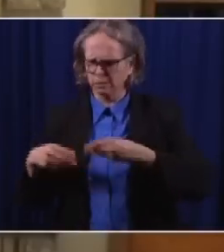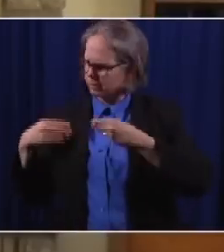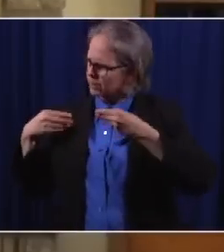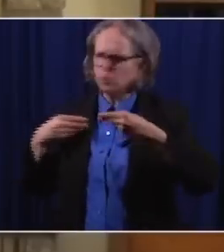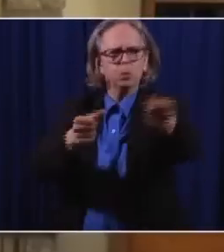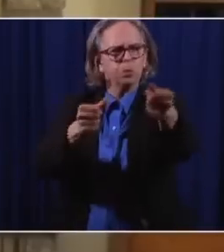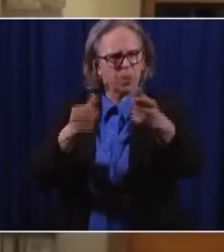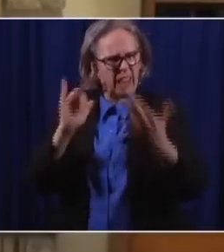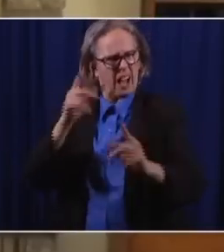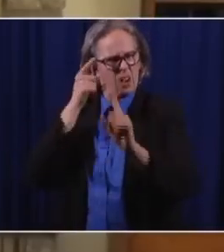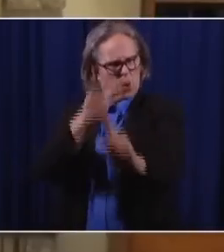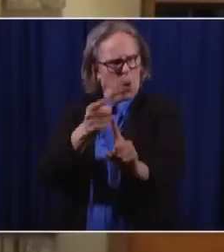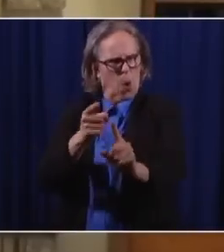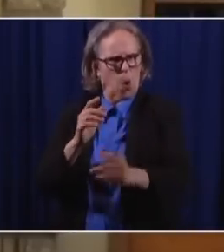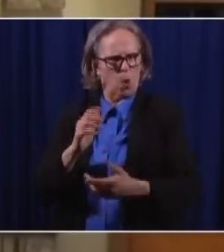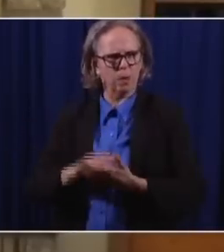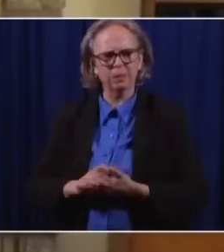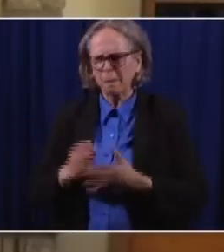This is a critical time.